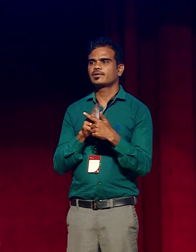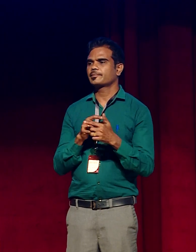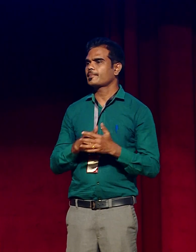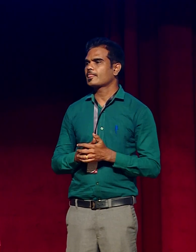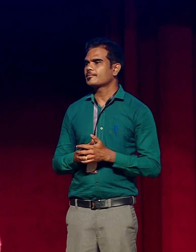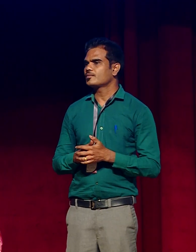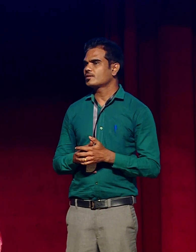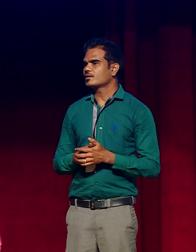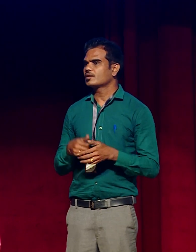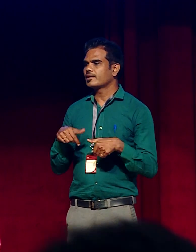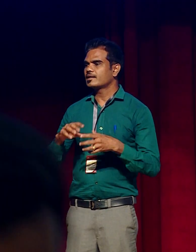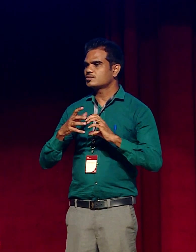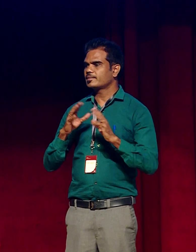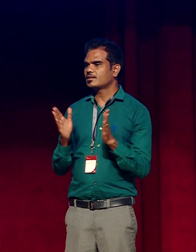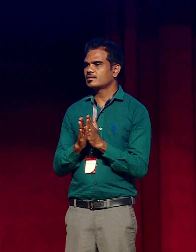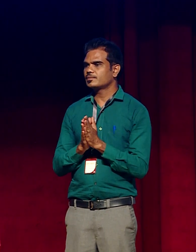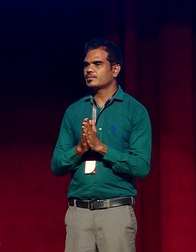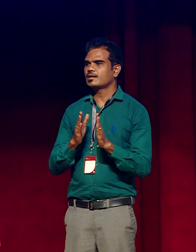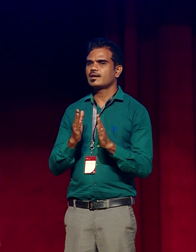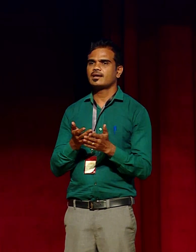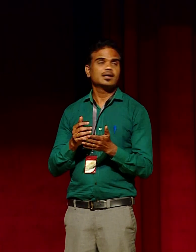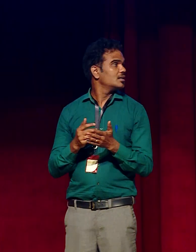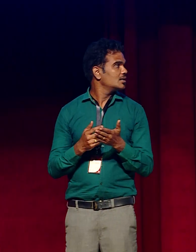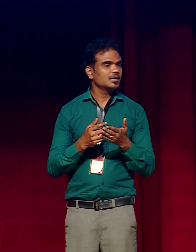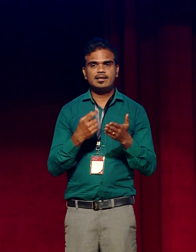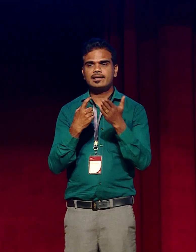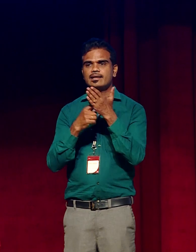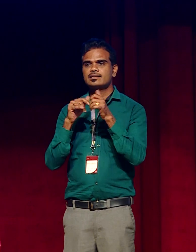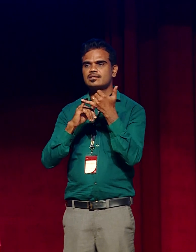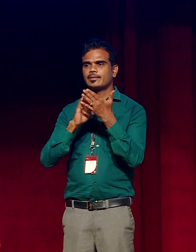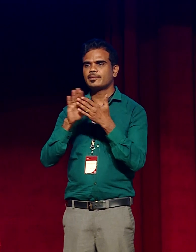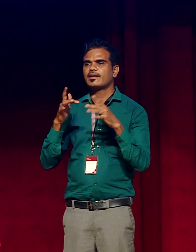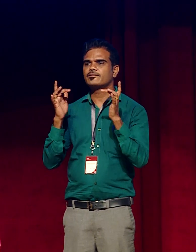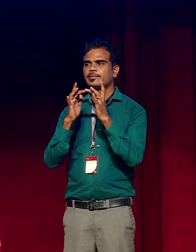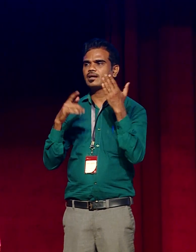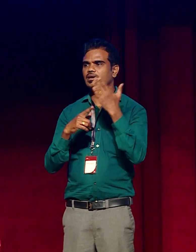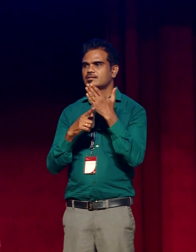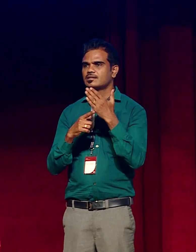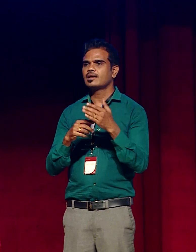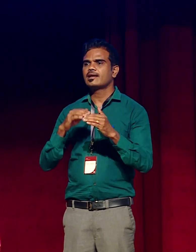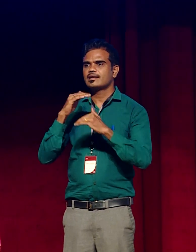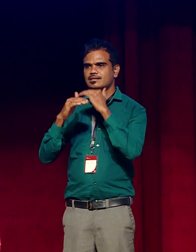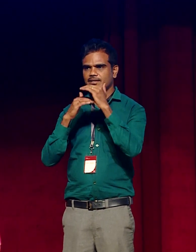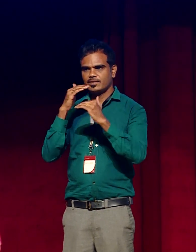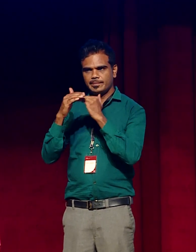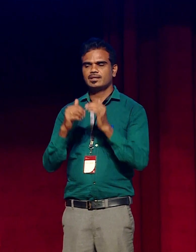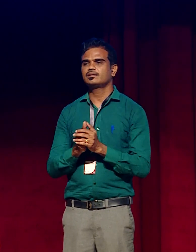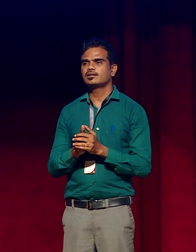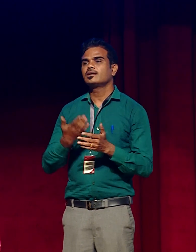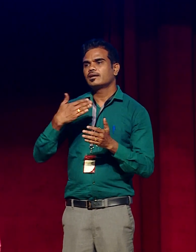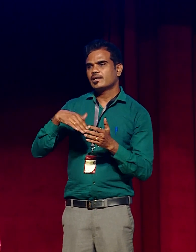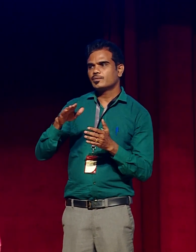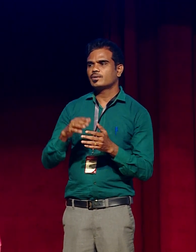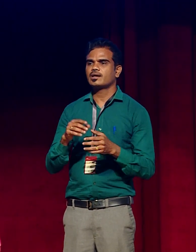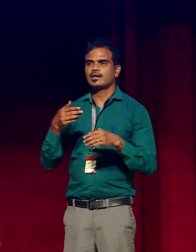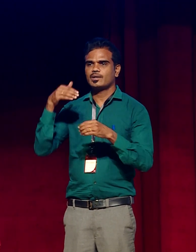Volker has been instrumental in reshaping the landscape of web technology standards development, influencing